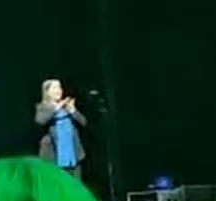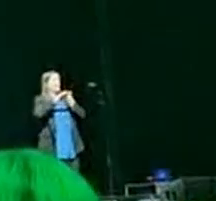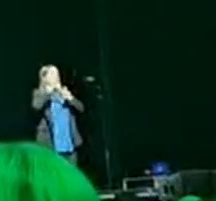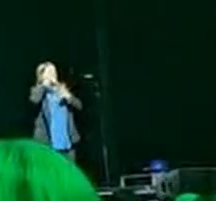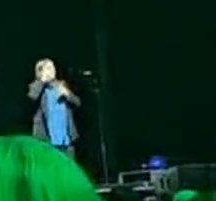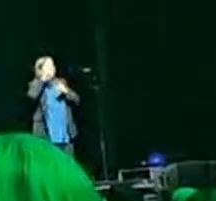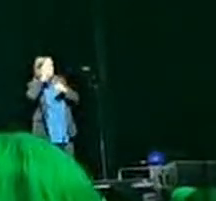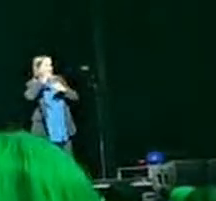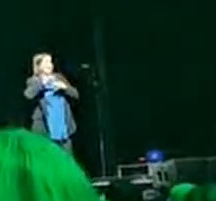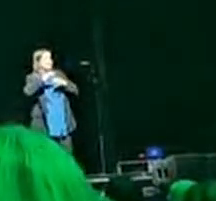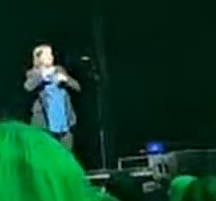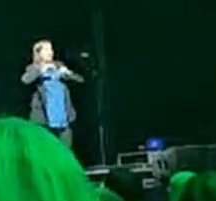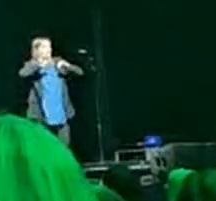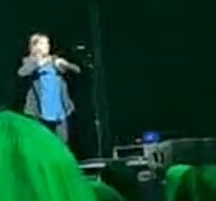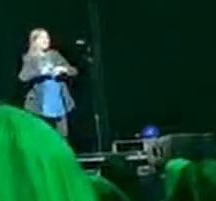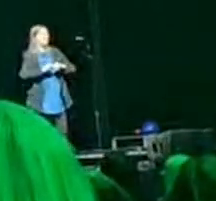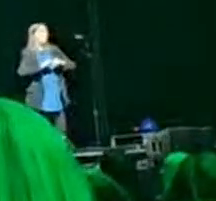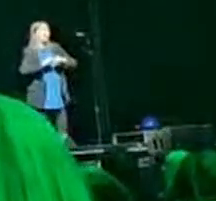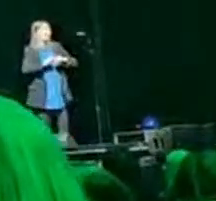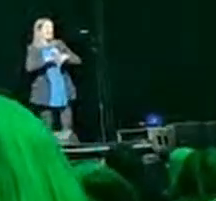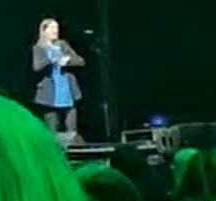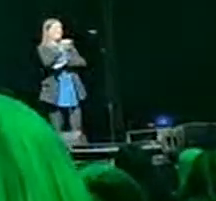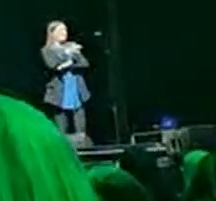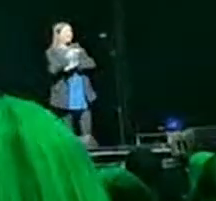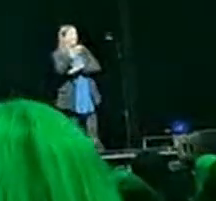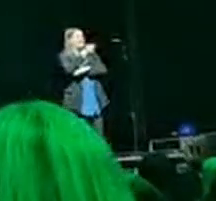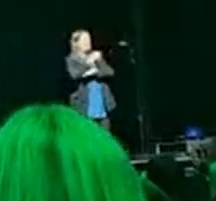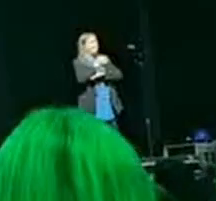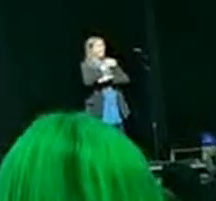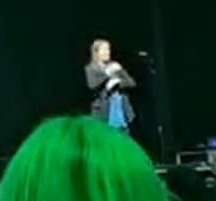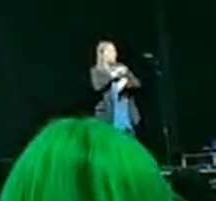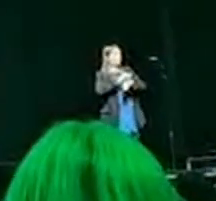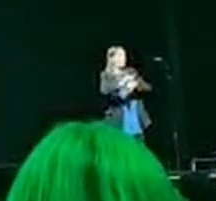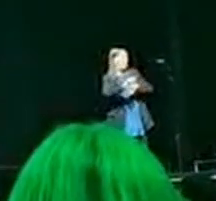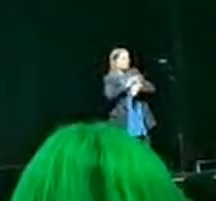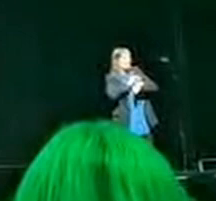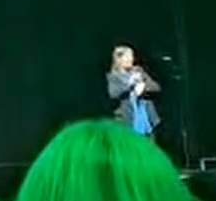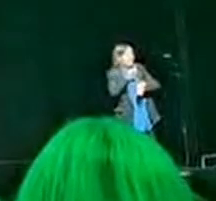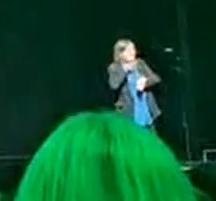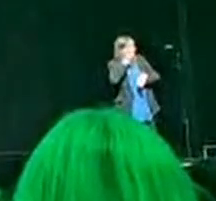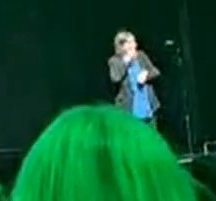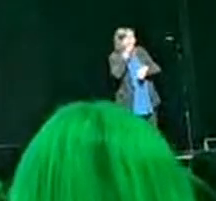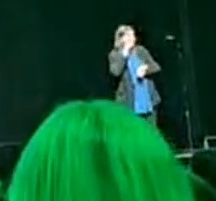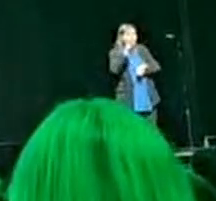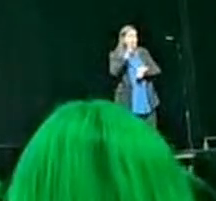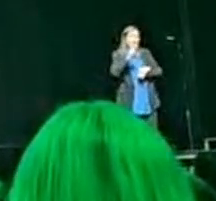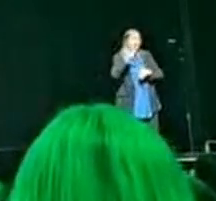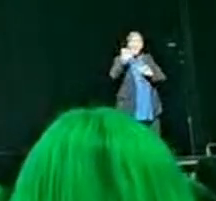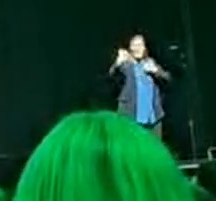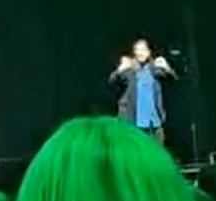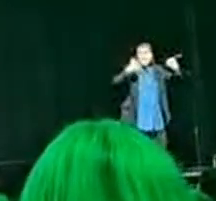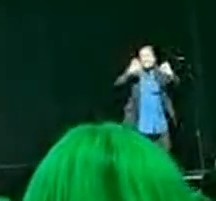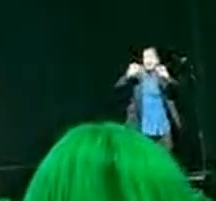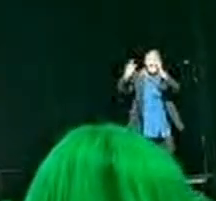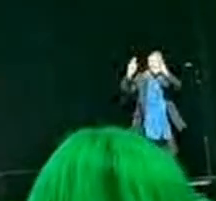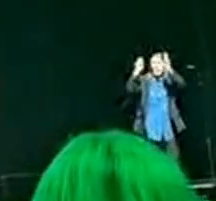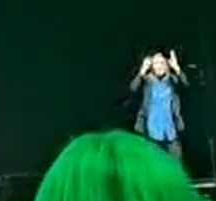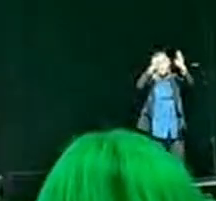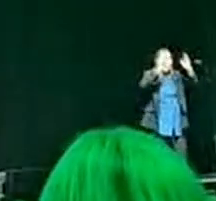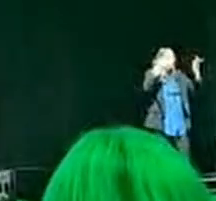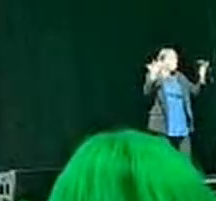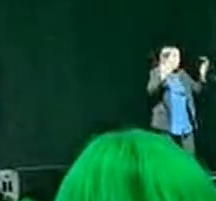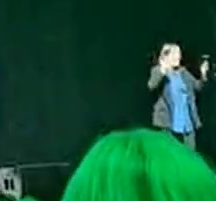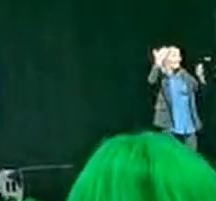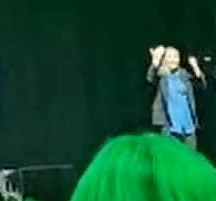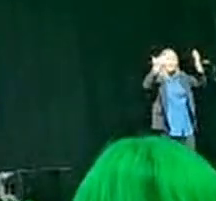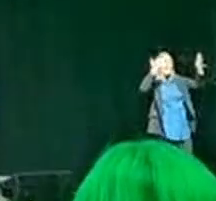was. I want to know, will we see their photos in the installation that's on one of these floors somewhere in the